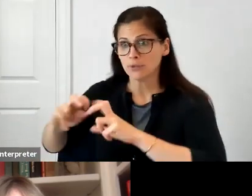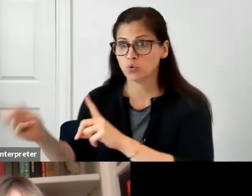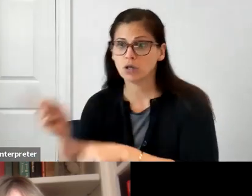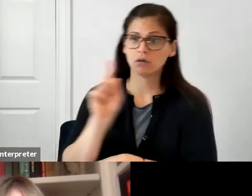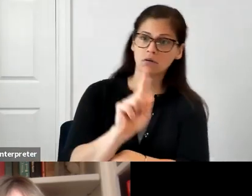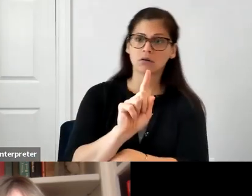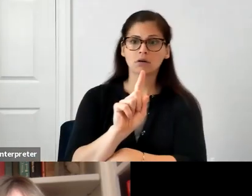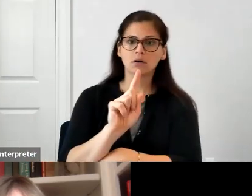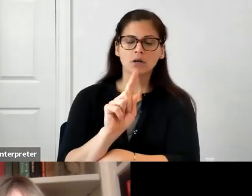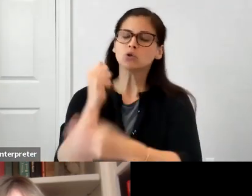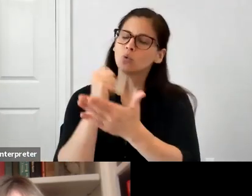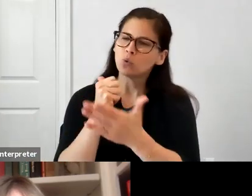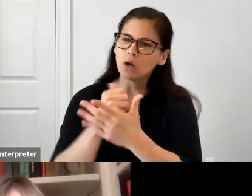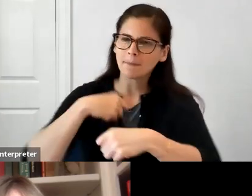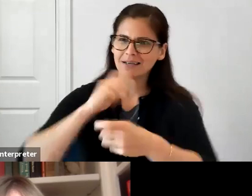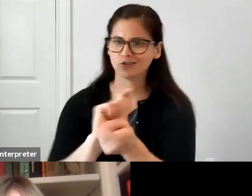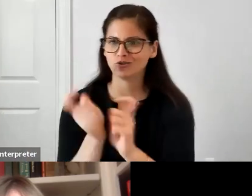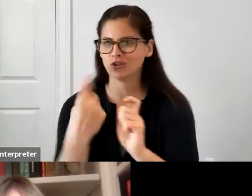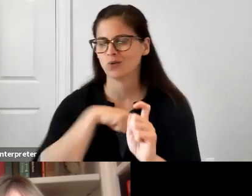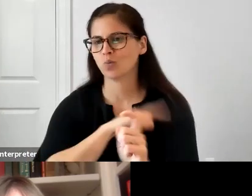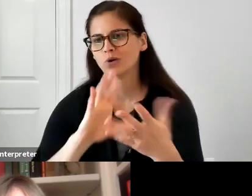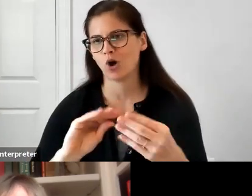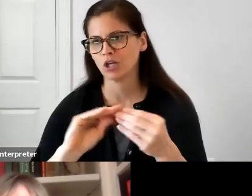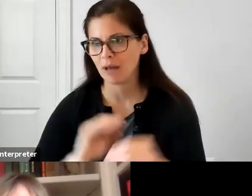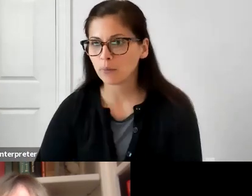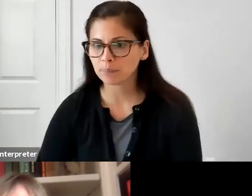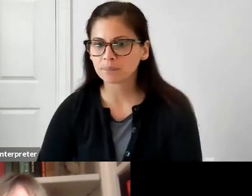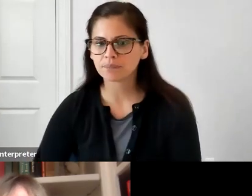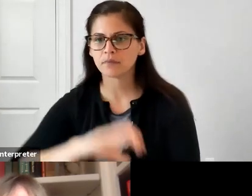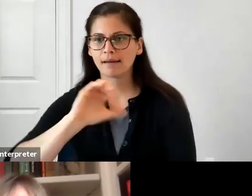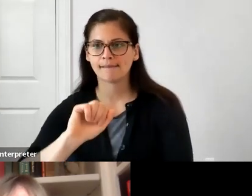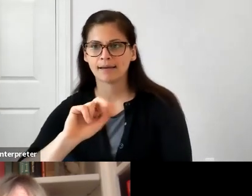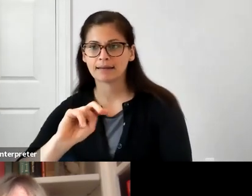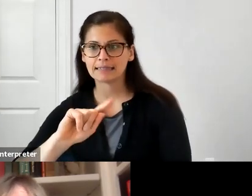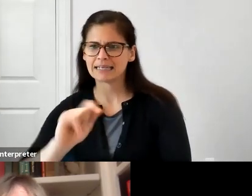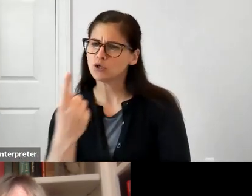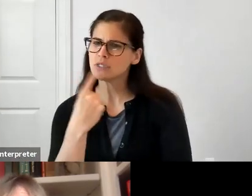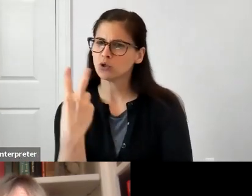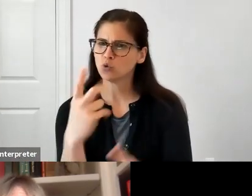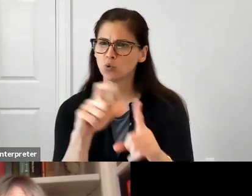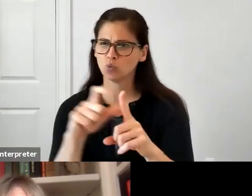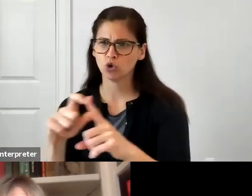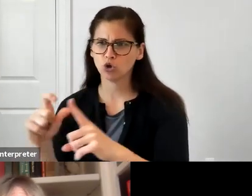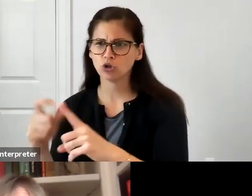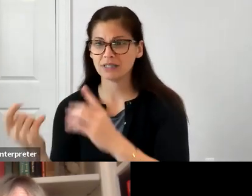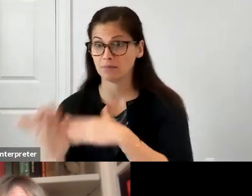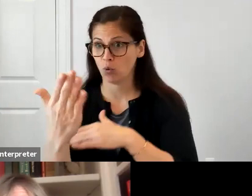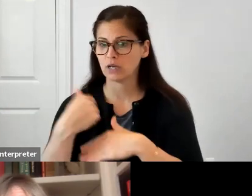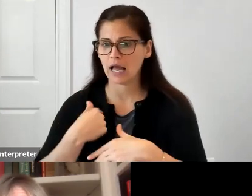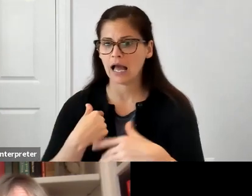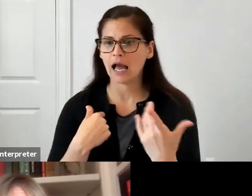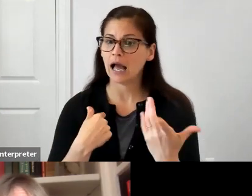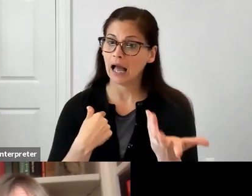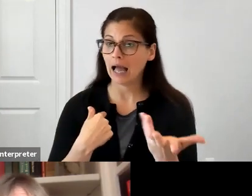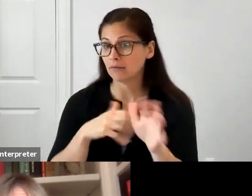the change we're talking about. You said two words this morning that I'm going to now help myself to